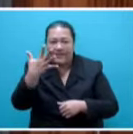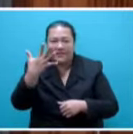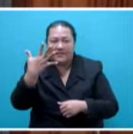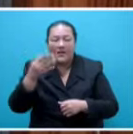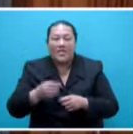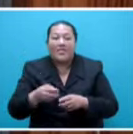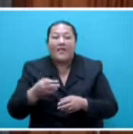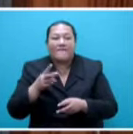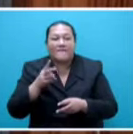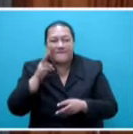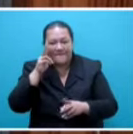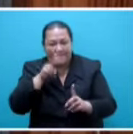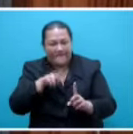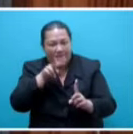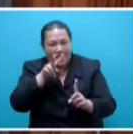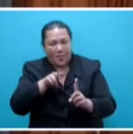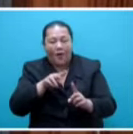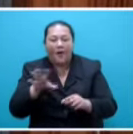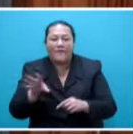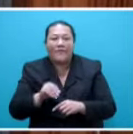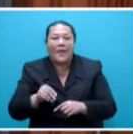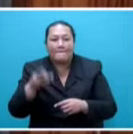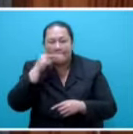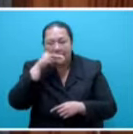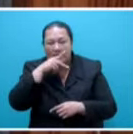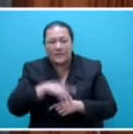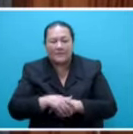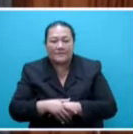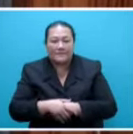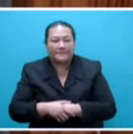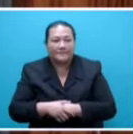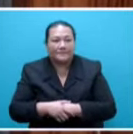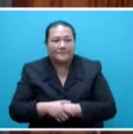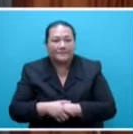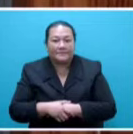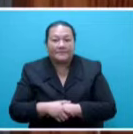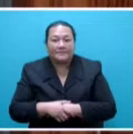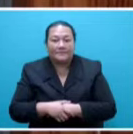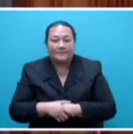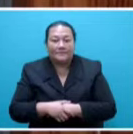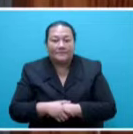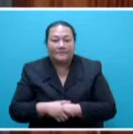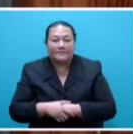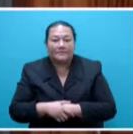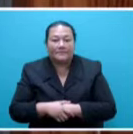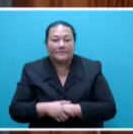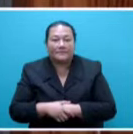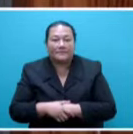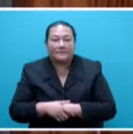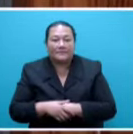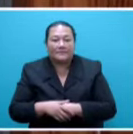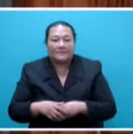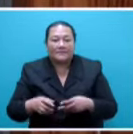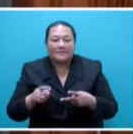bills. Secondly, the leader in government has also mentioned about the time that the government needs and that we all